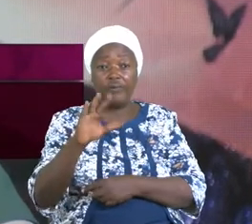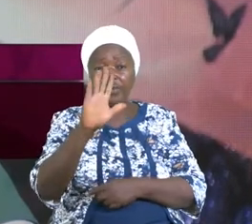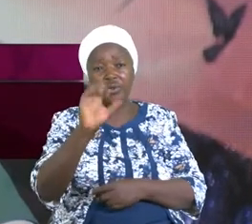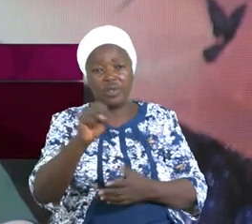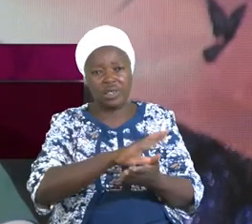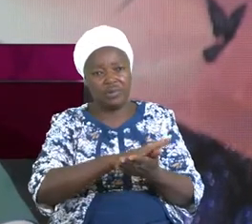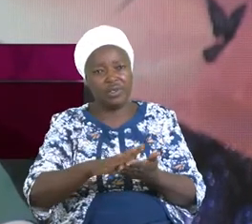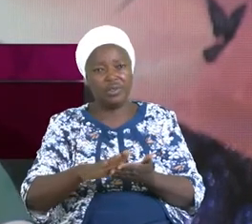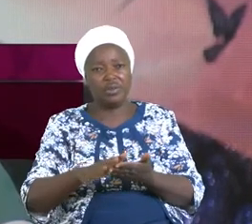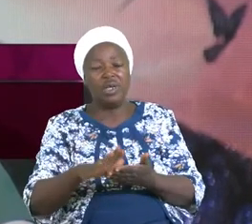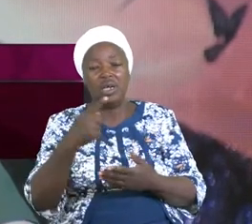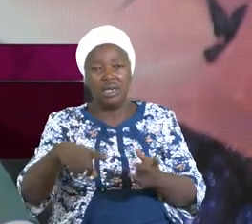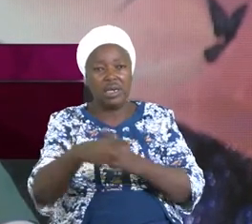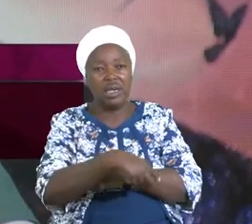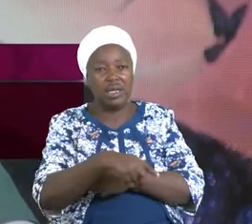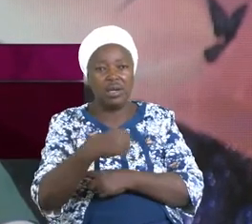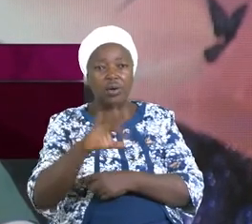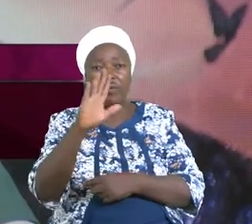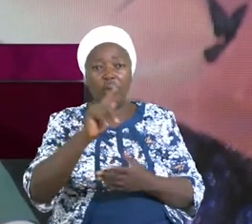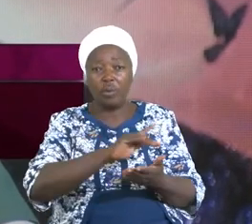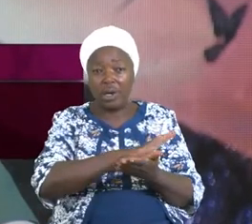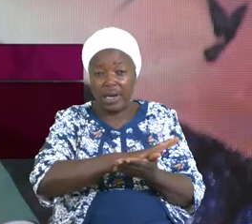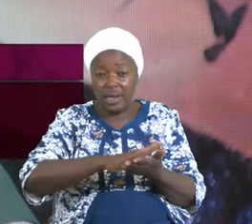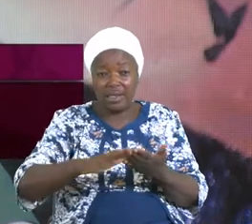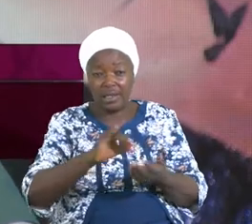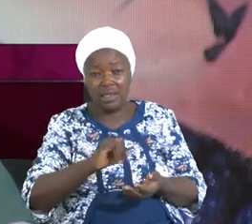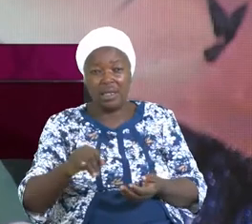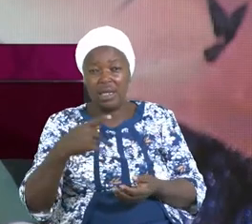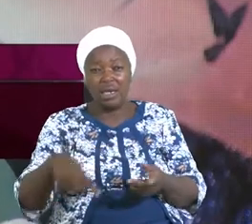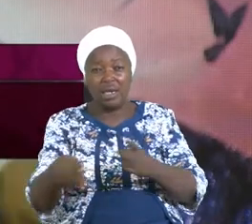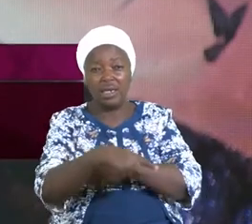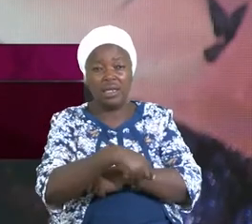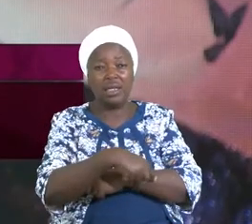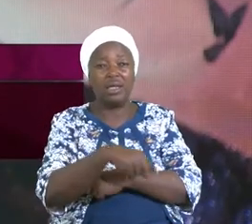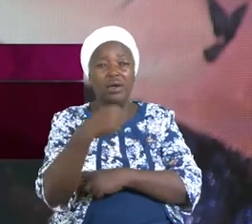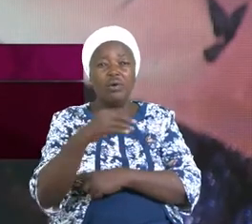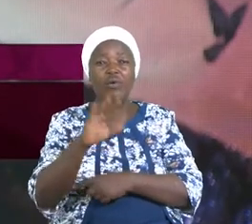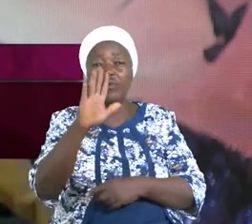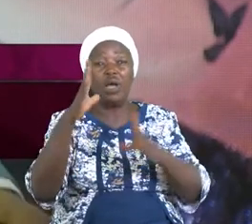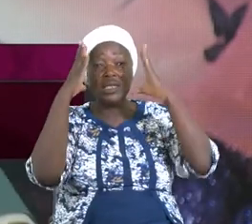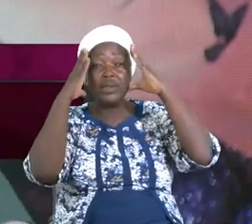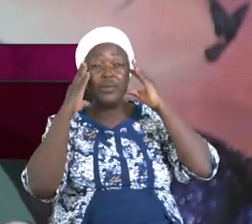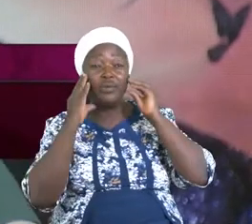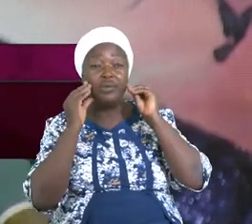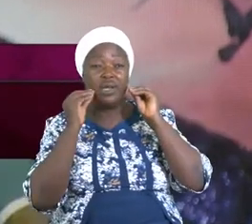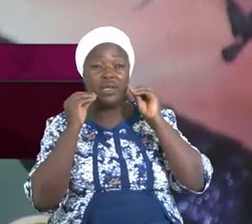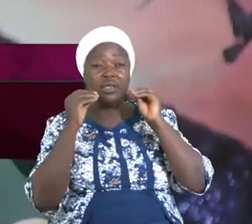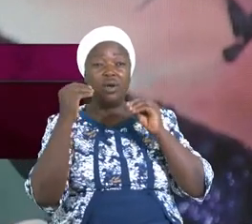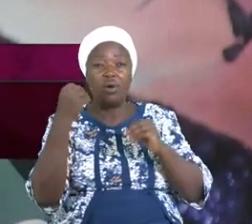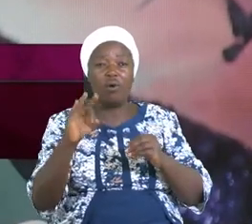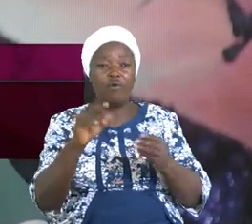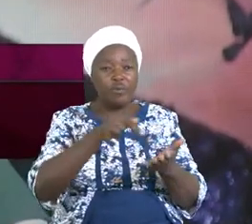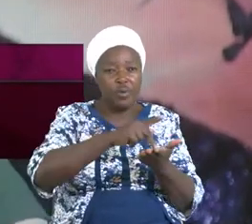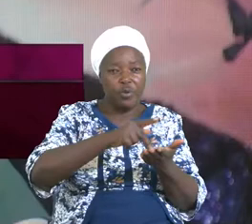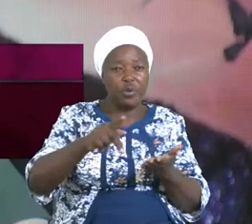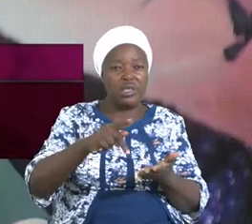the day of your purging, the day of your experience of purity